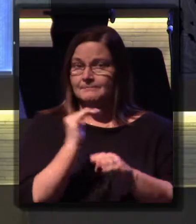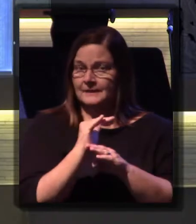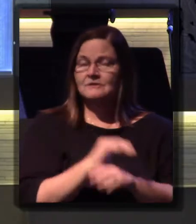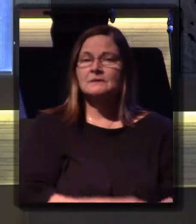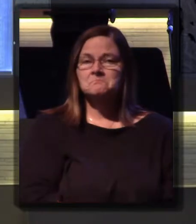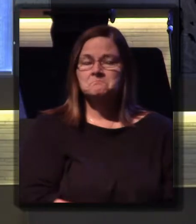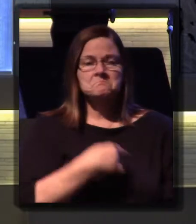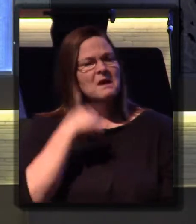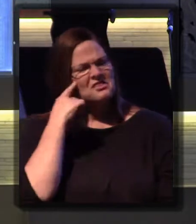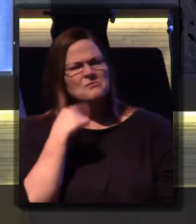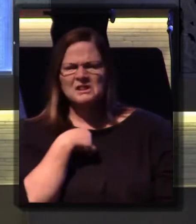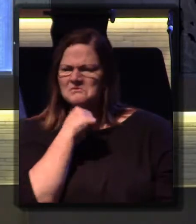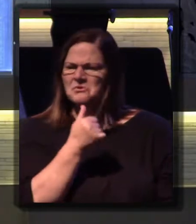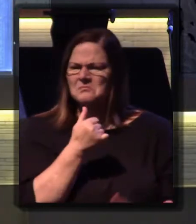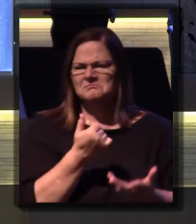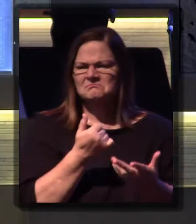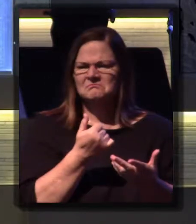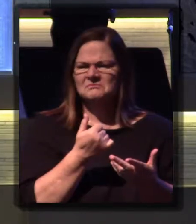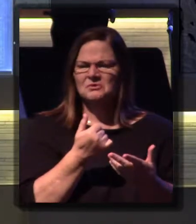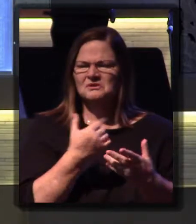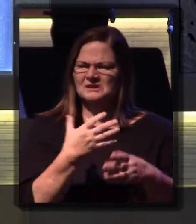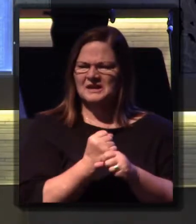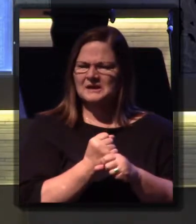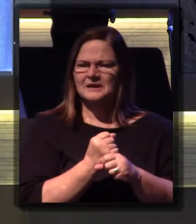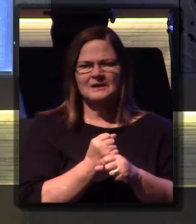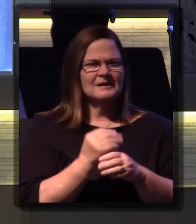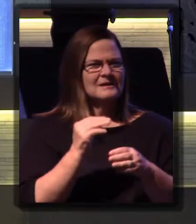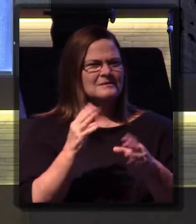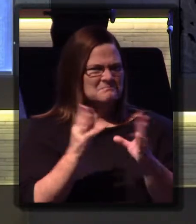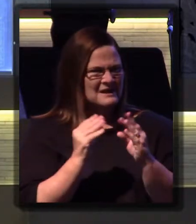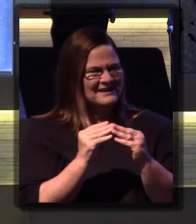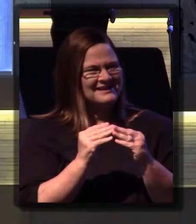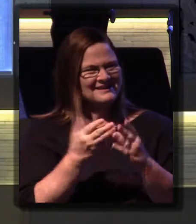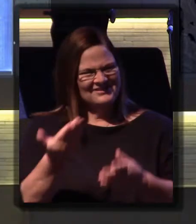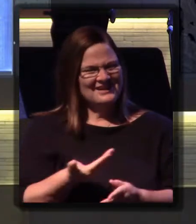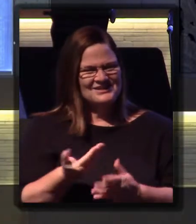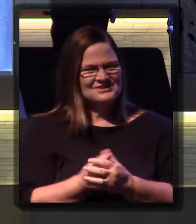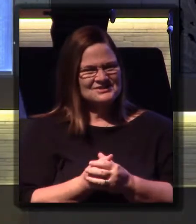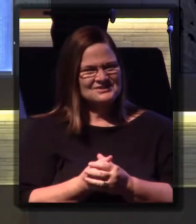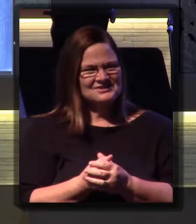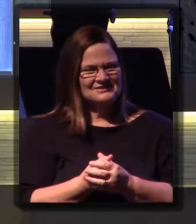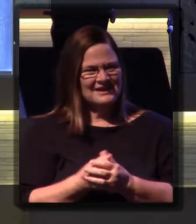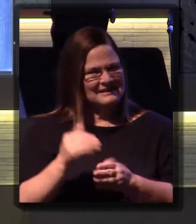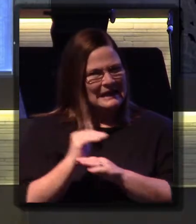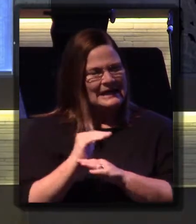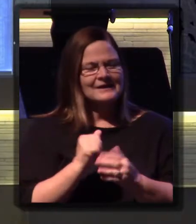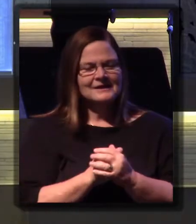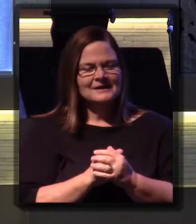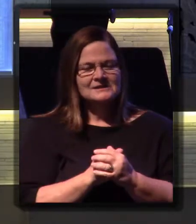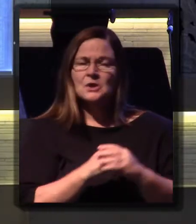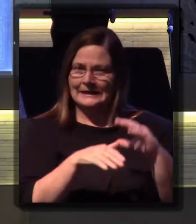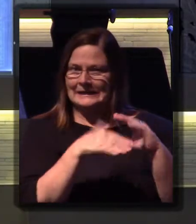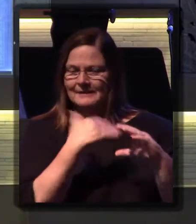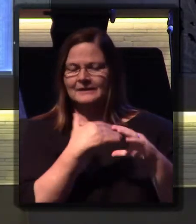an email invitation on a Monday evening. I thought, well, I normally don't get meeting invitations late in the